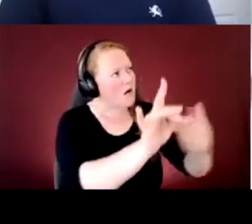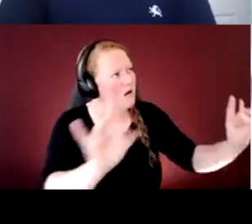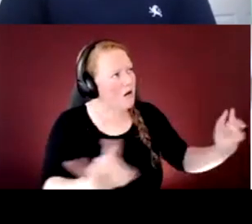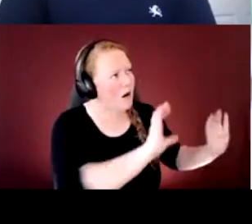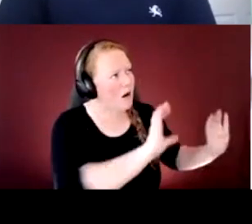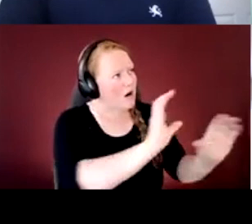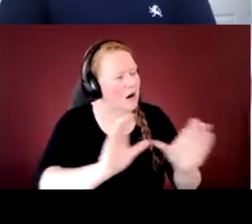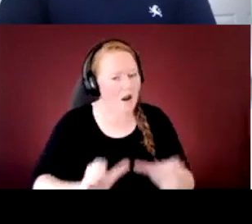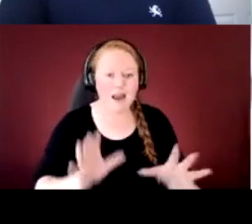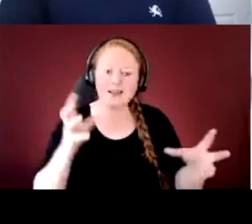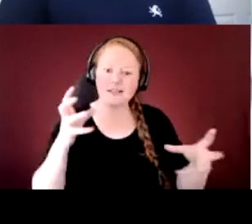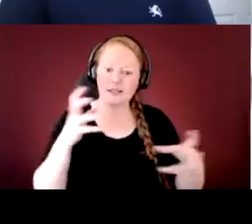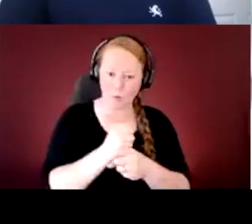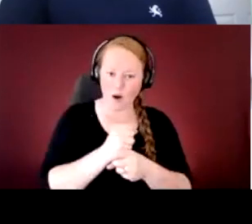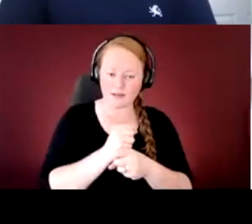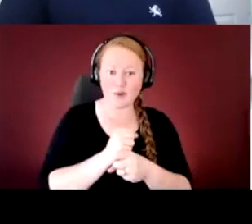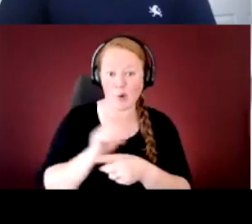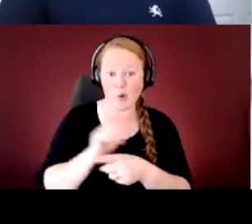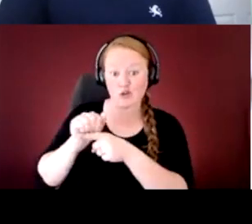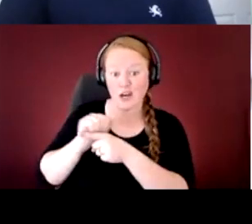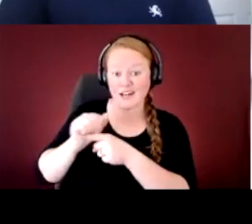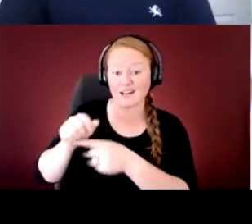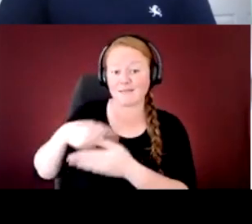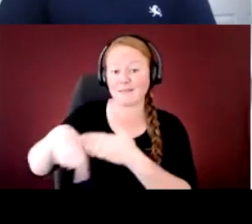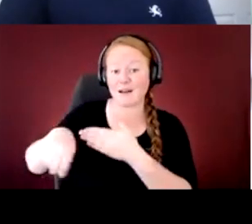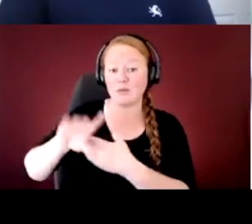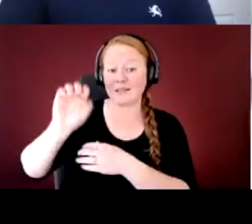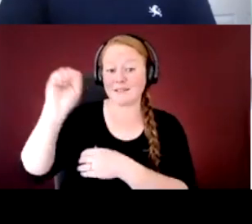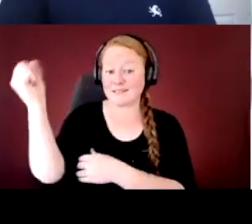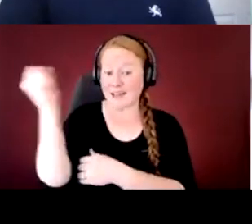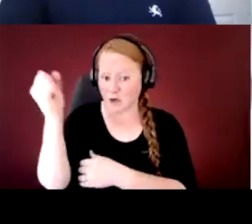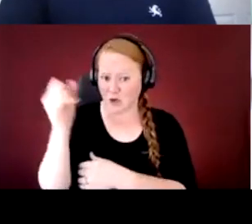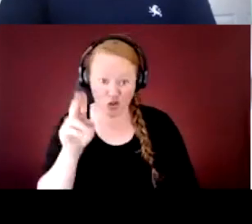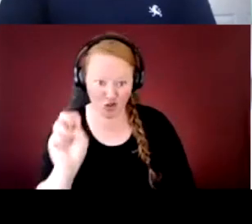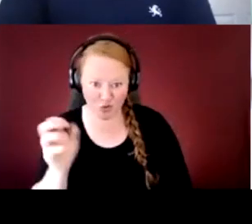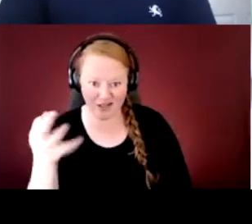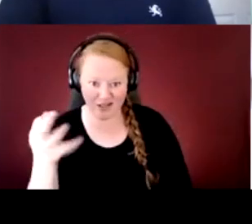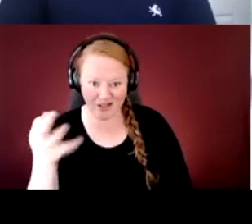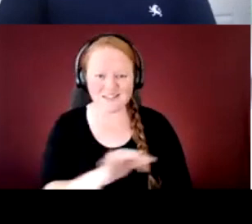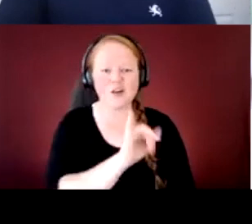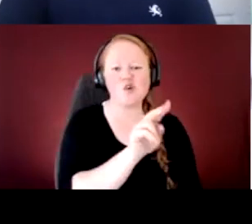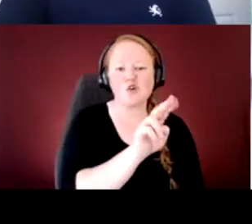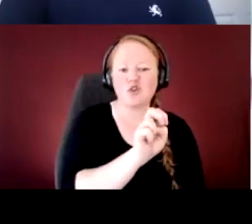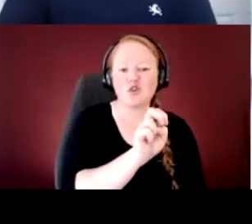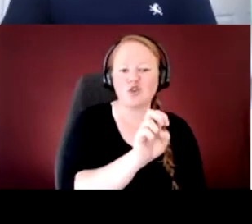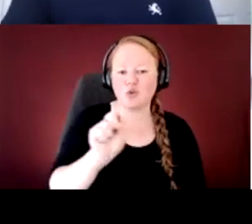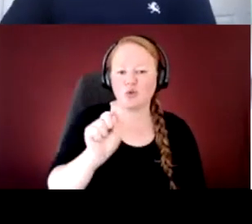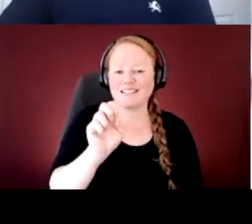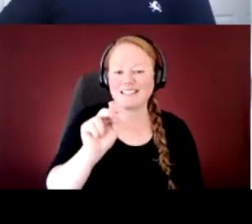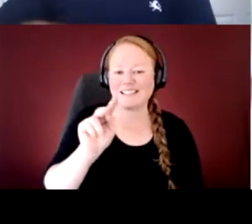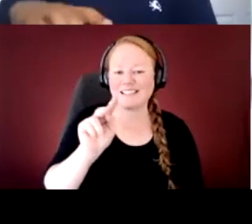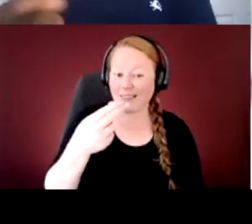be a training next Saturday, June 19th, that's Juneteenth, from 9:30 a.m. to 11 a.m.